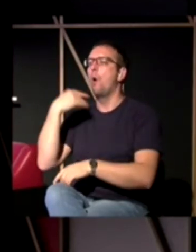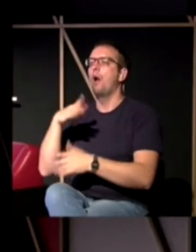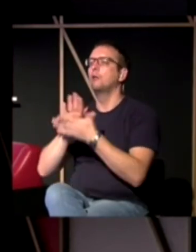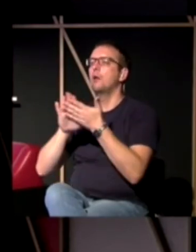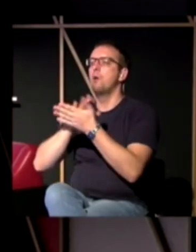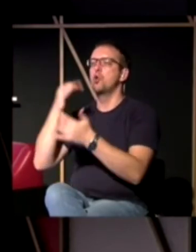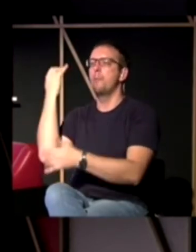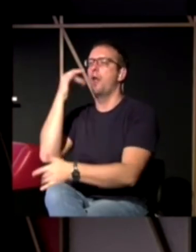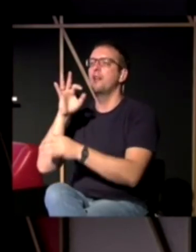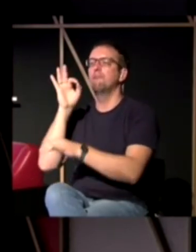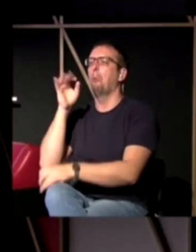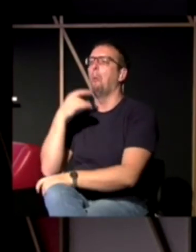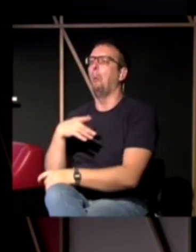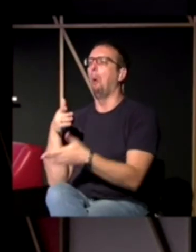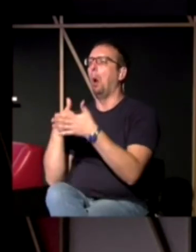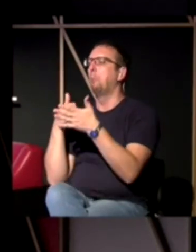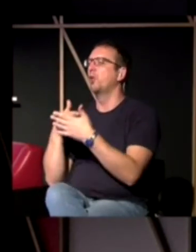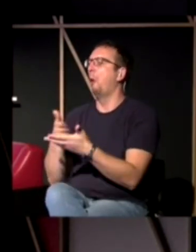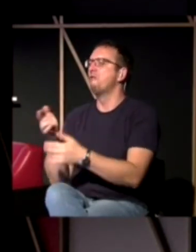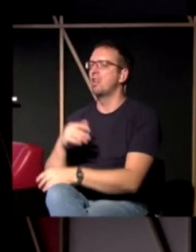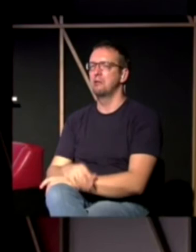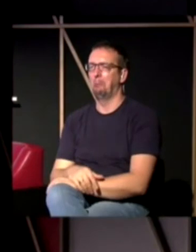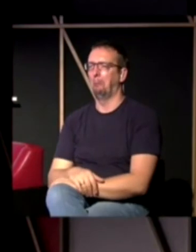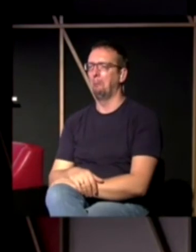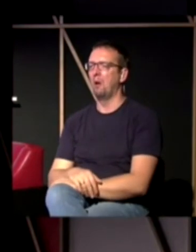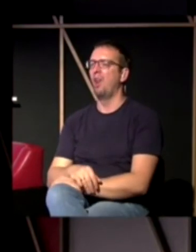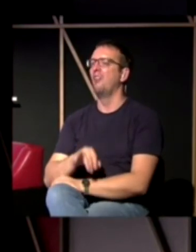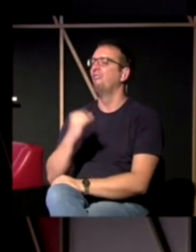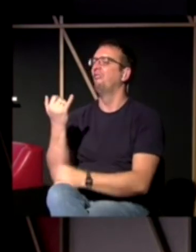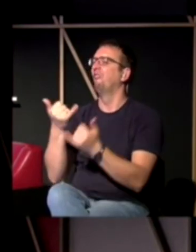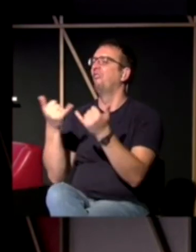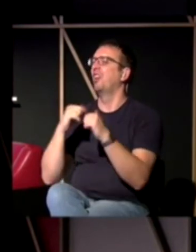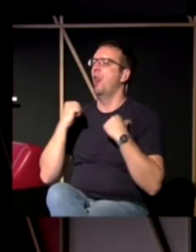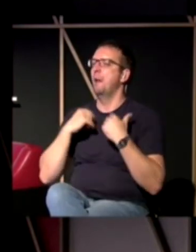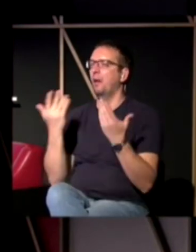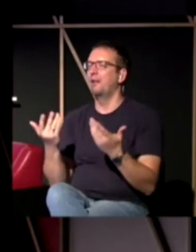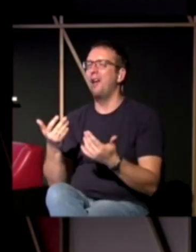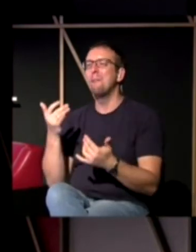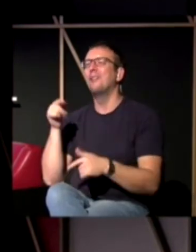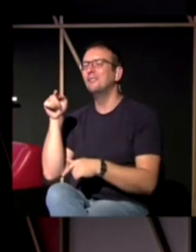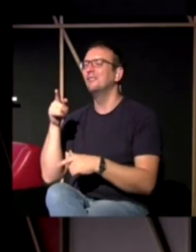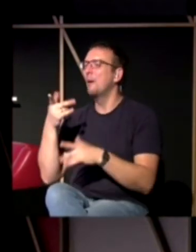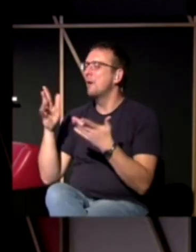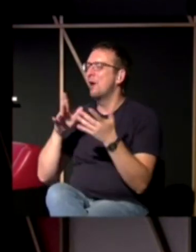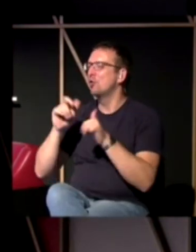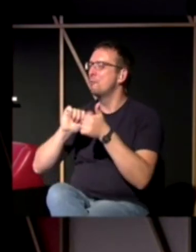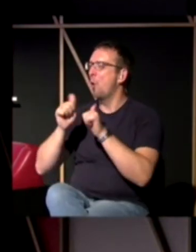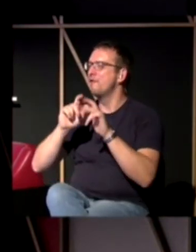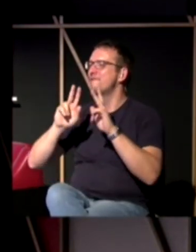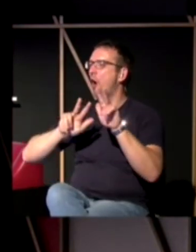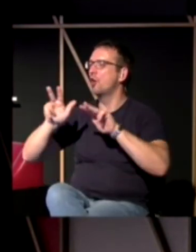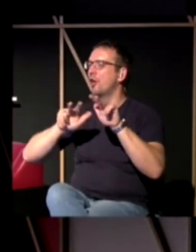I said that I will be commentating, they asked, and how can I get this one? And of course nobody could get